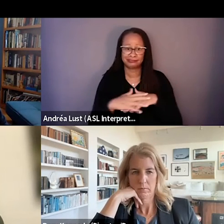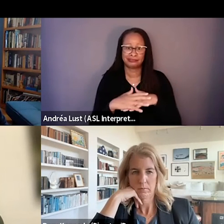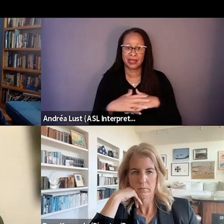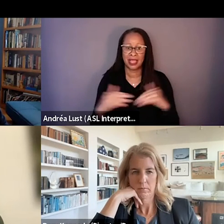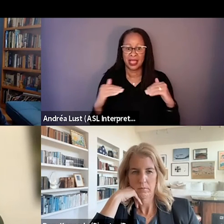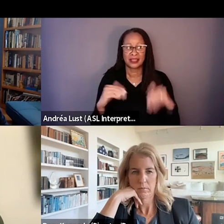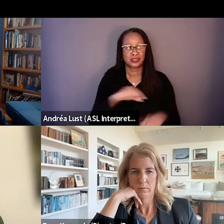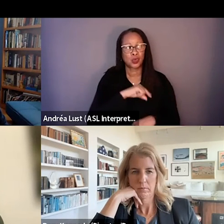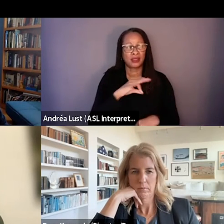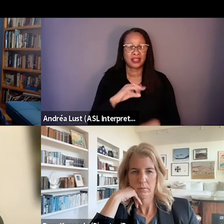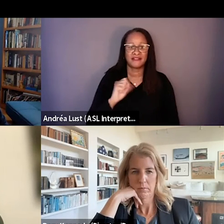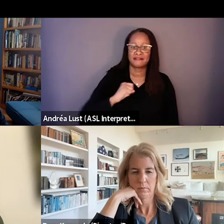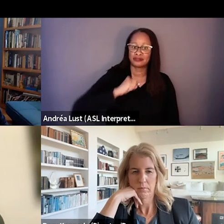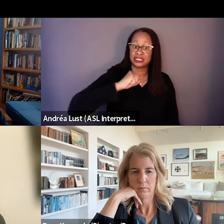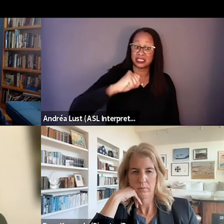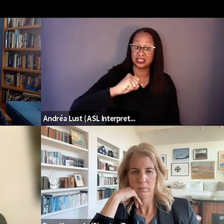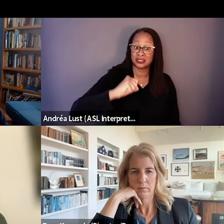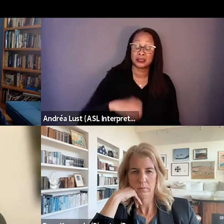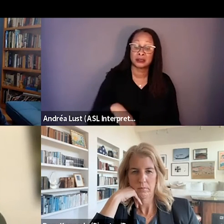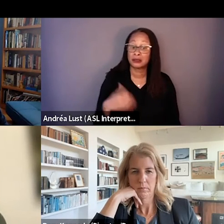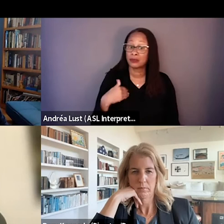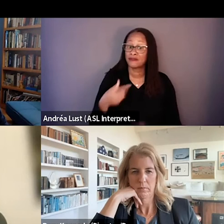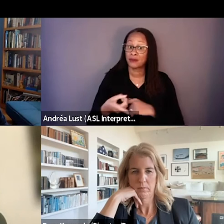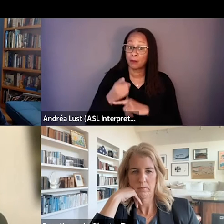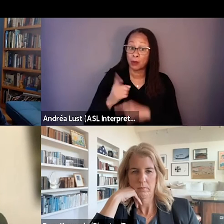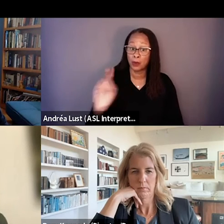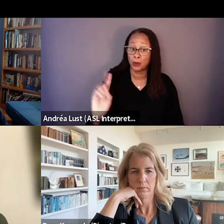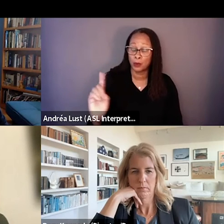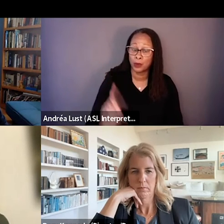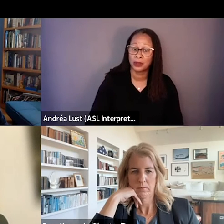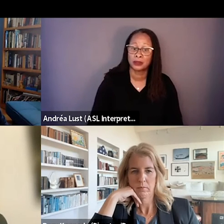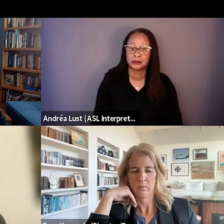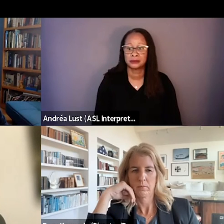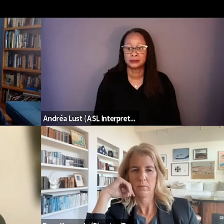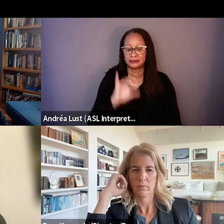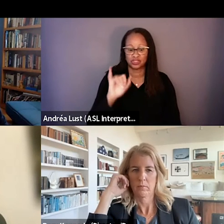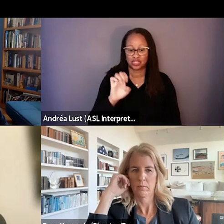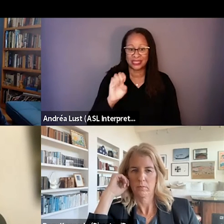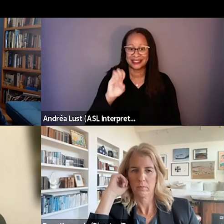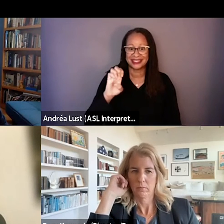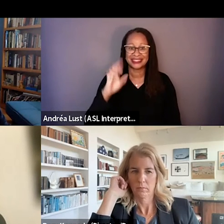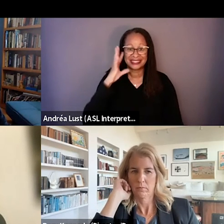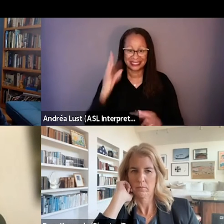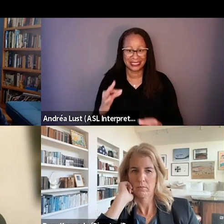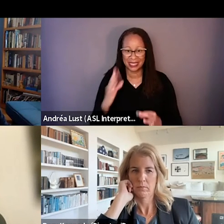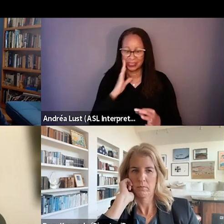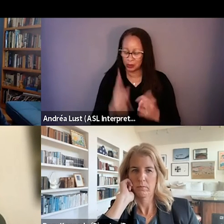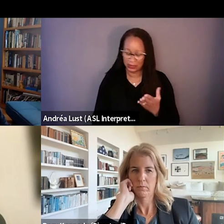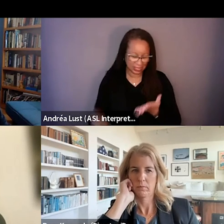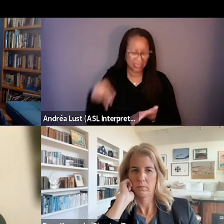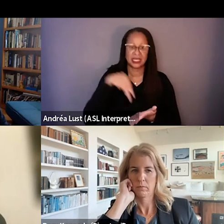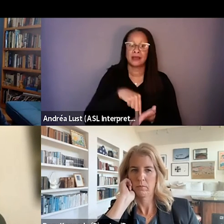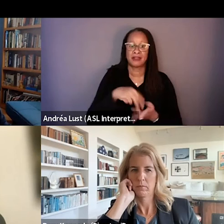of resilience. Like there's a moment where, you know, Jesse decides he's going to stand up from